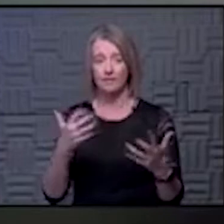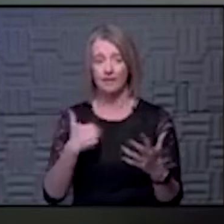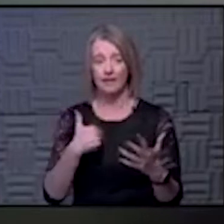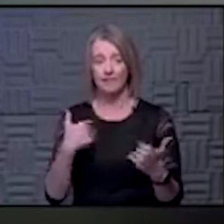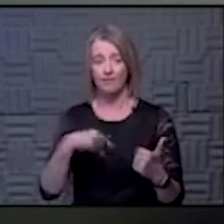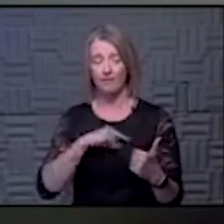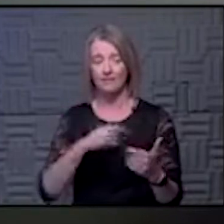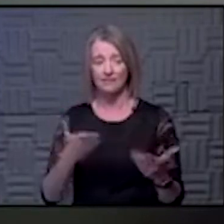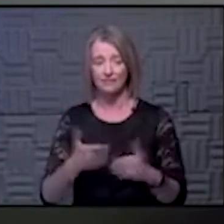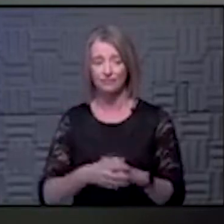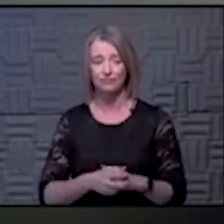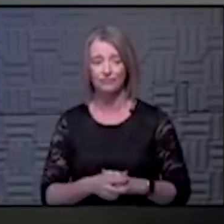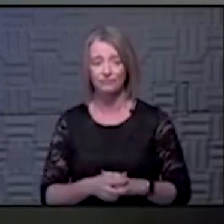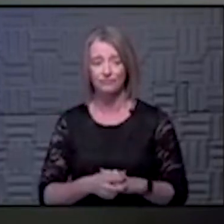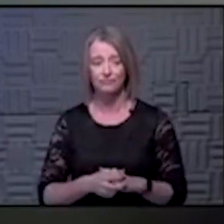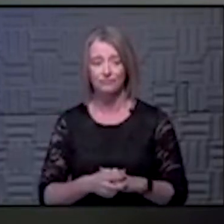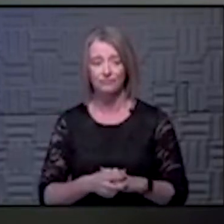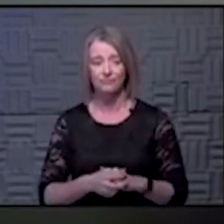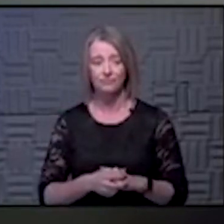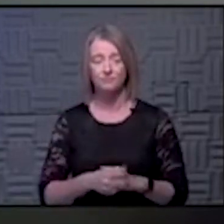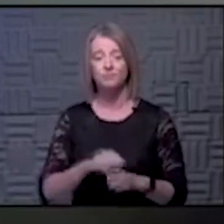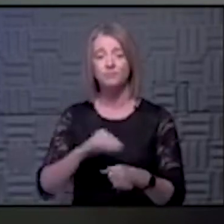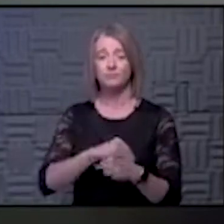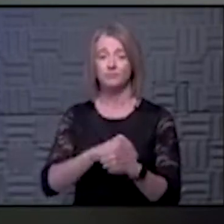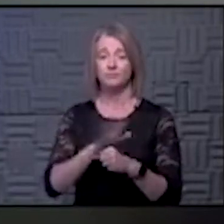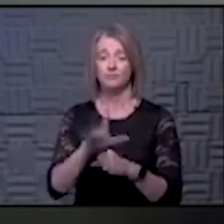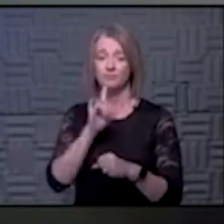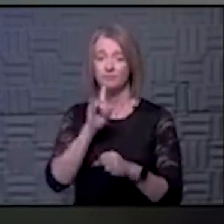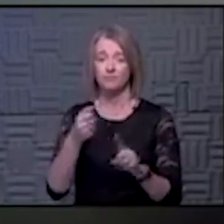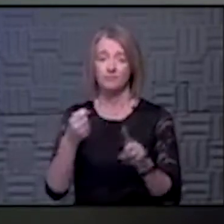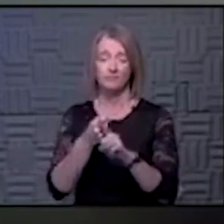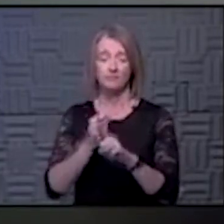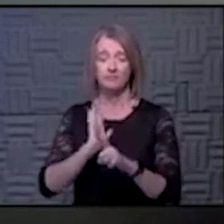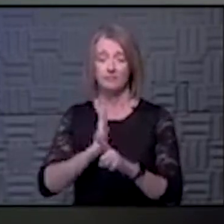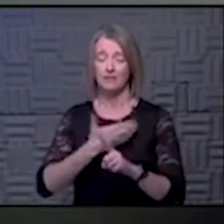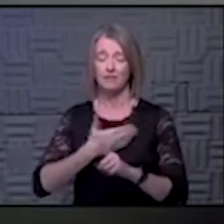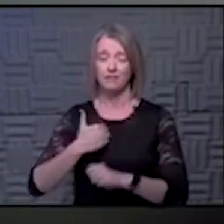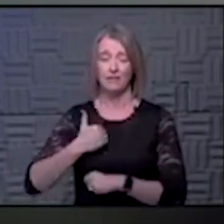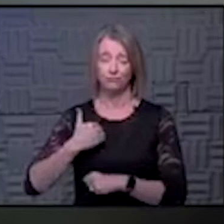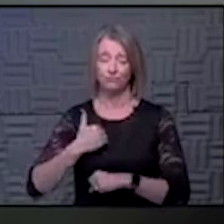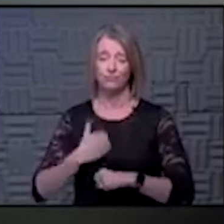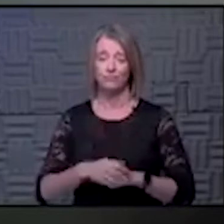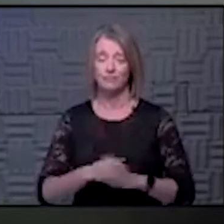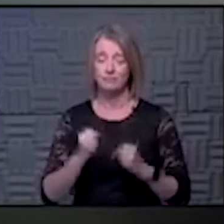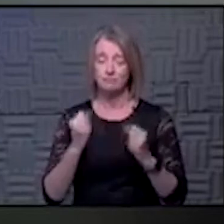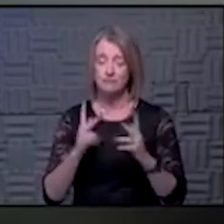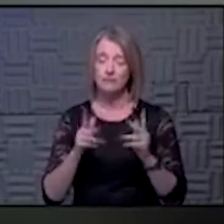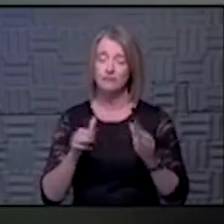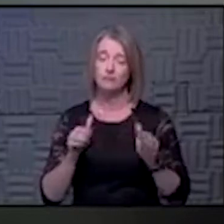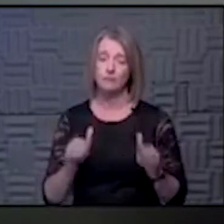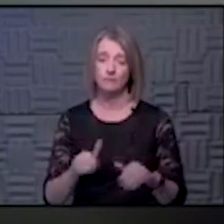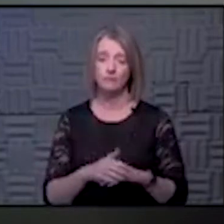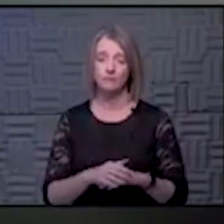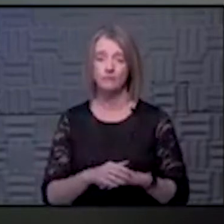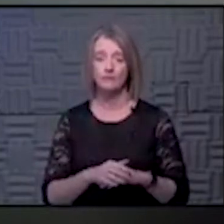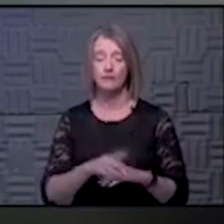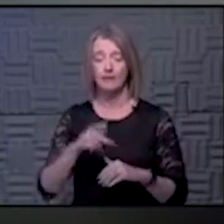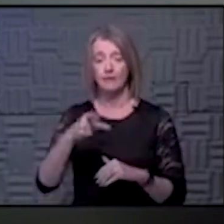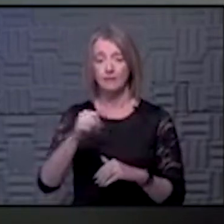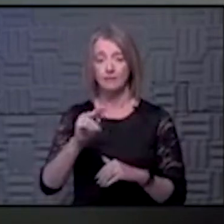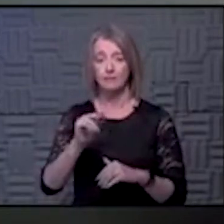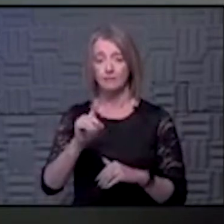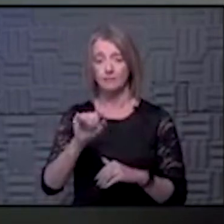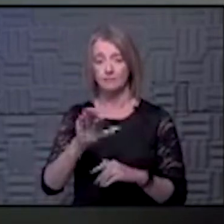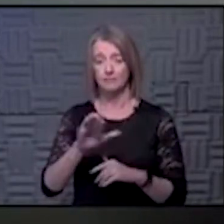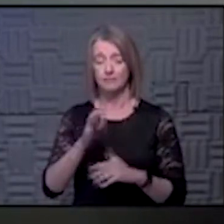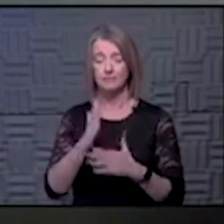on. So COVID has really impacted our veterans in many ways. The pandemic